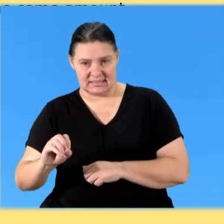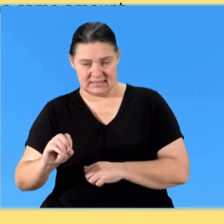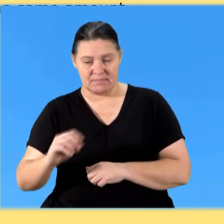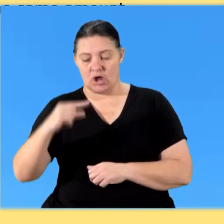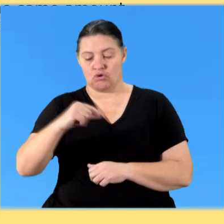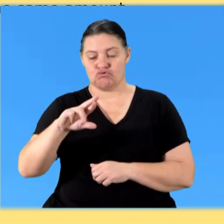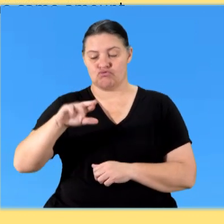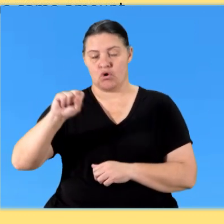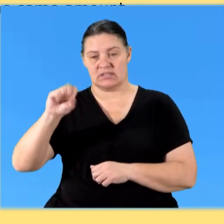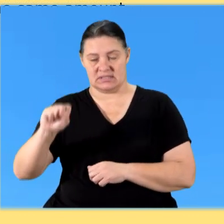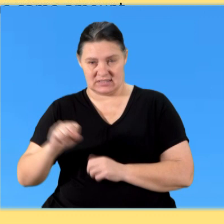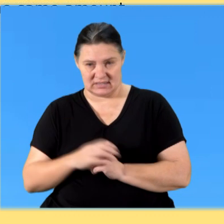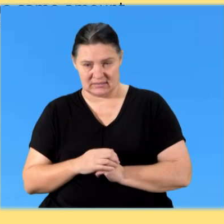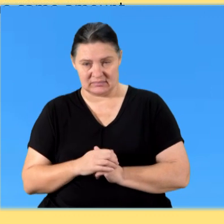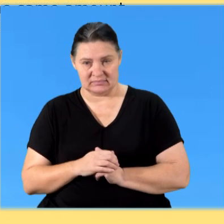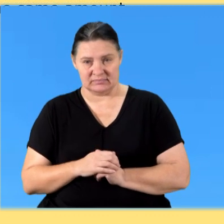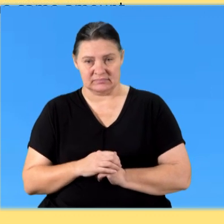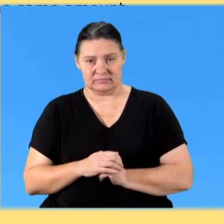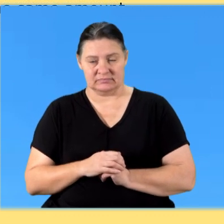my gross wage,